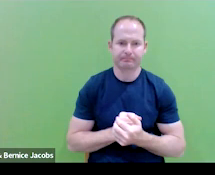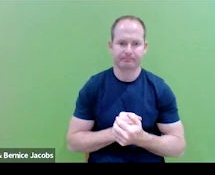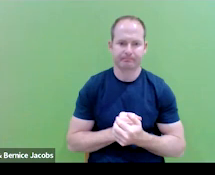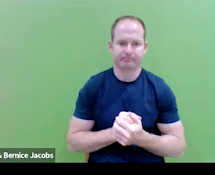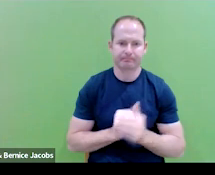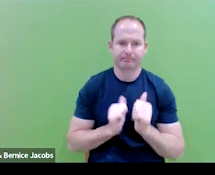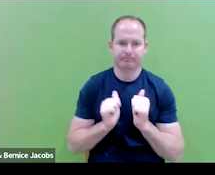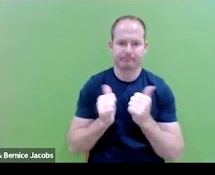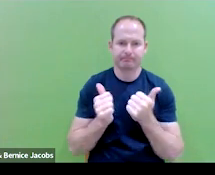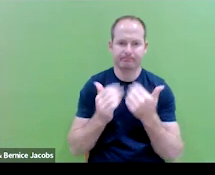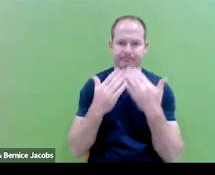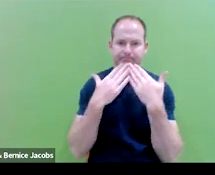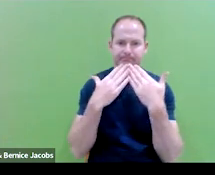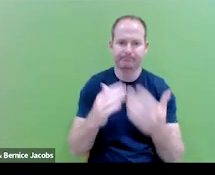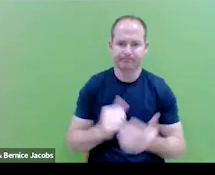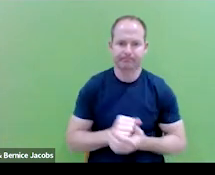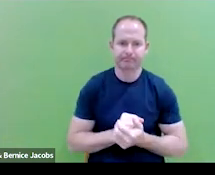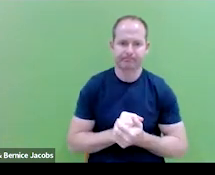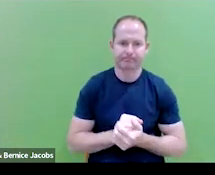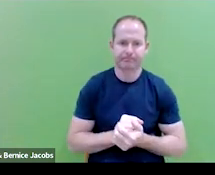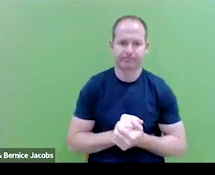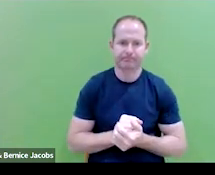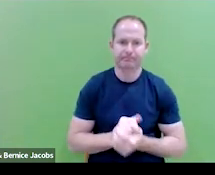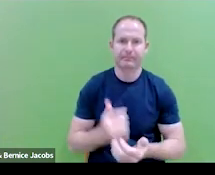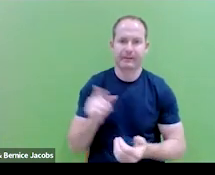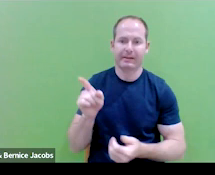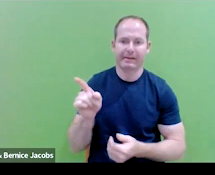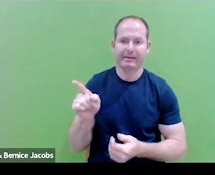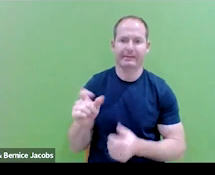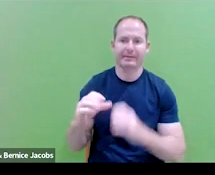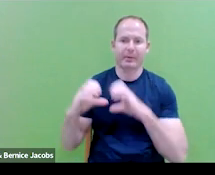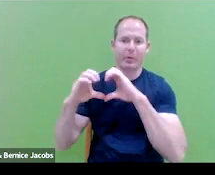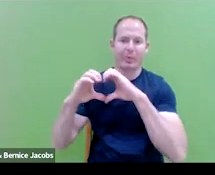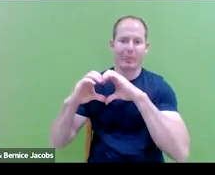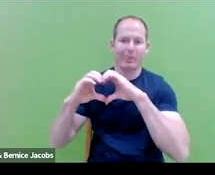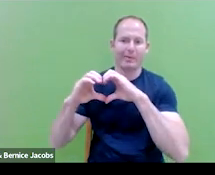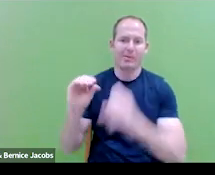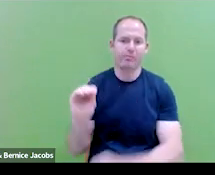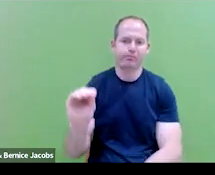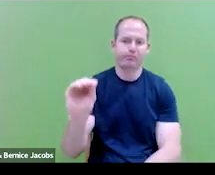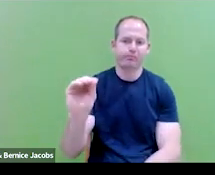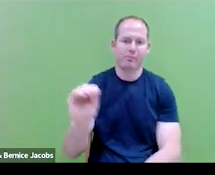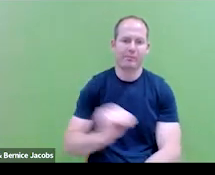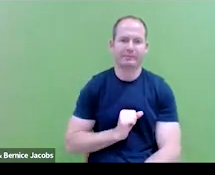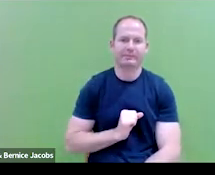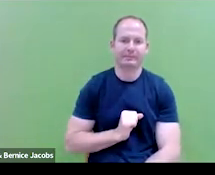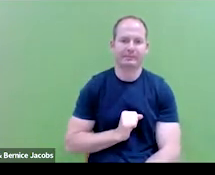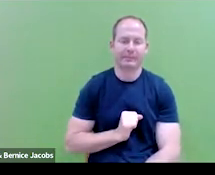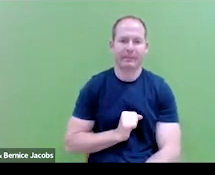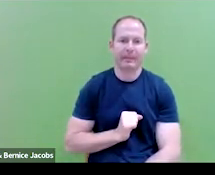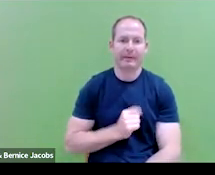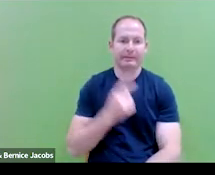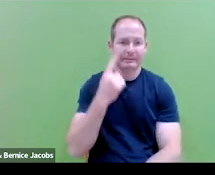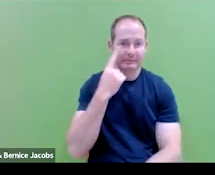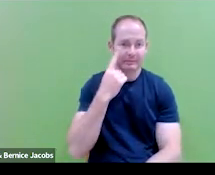Great. Thanks, Dinesh. Bingol has given you a little heart sign on the on your status. I see